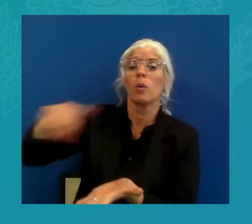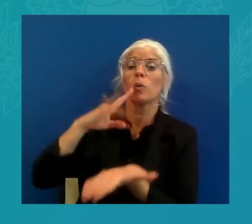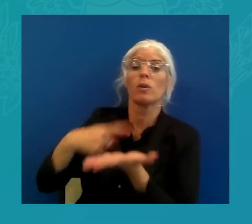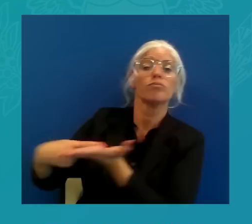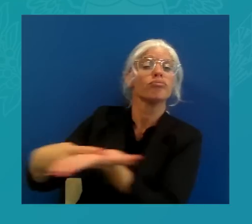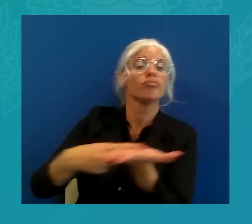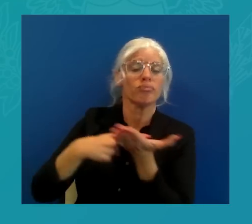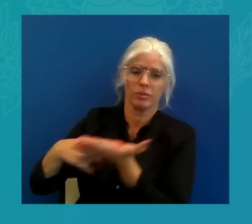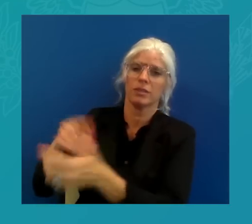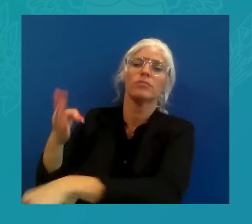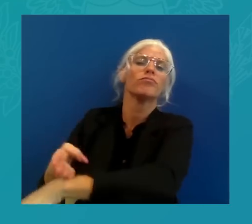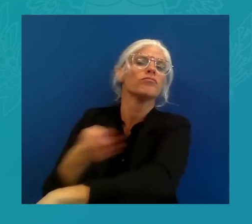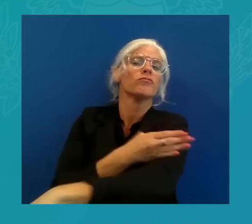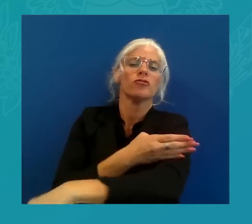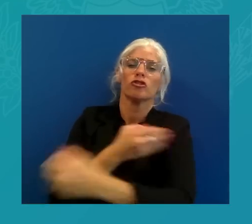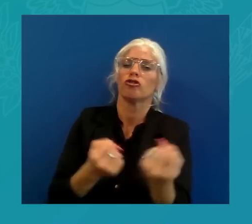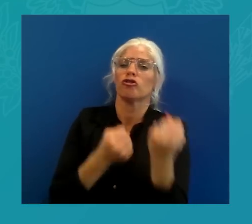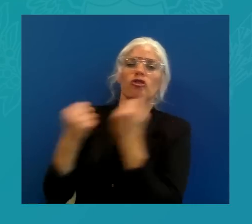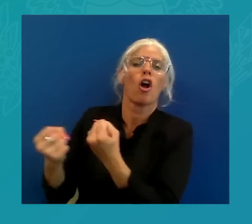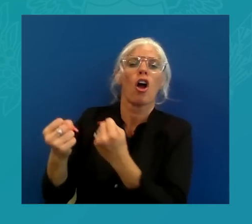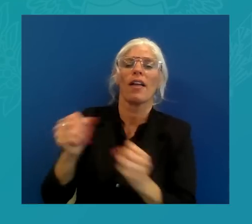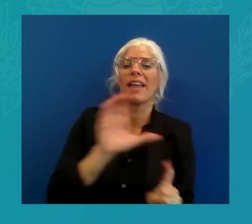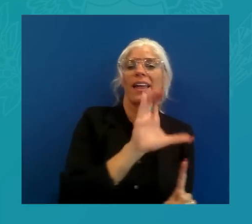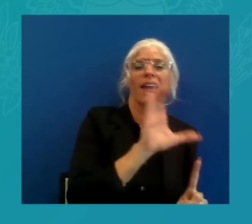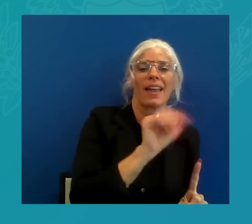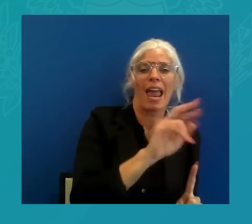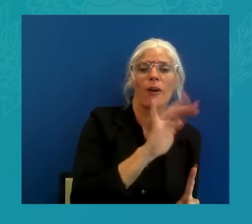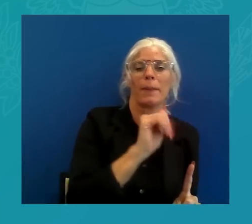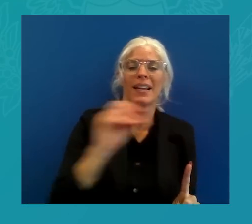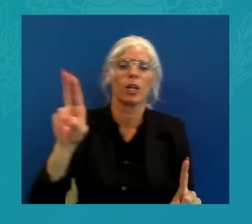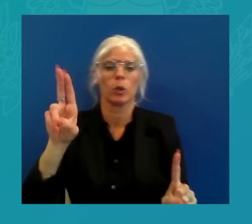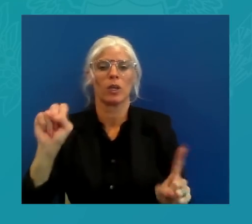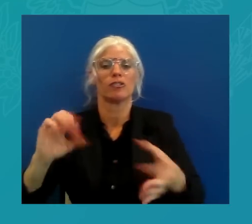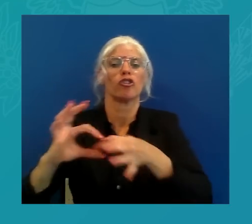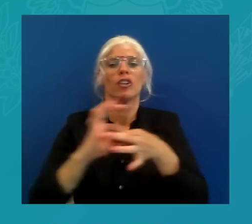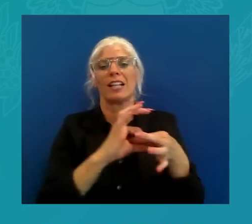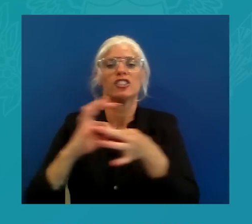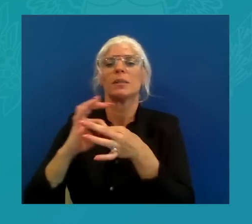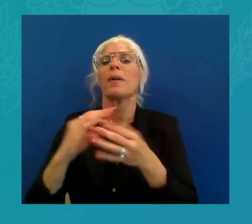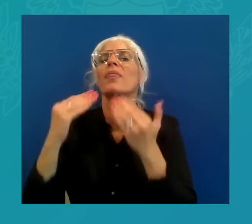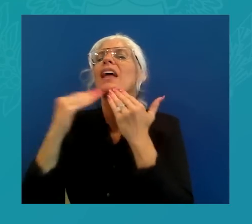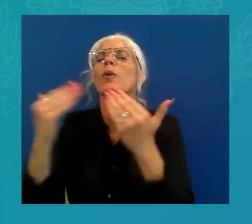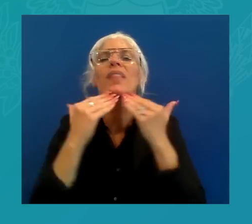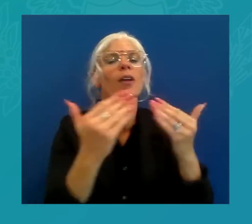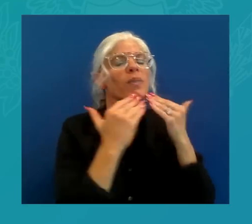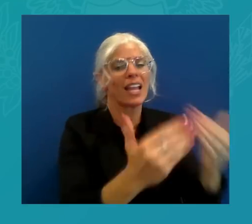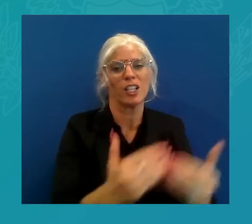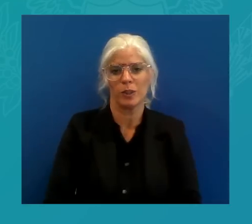enhance the very strong Caribbean-United States alliance. Thank you very much.